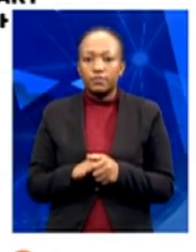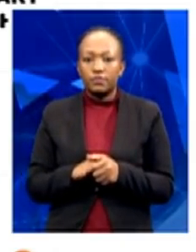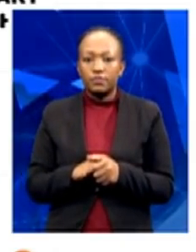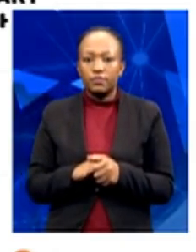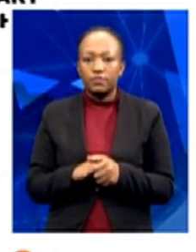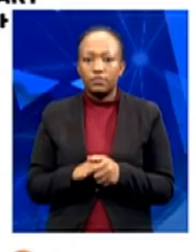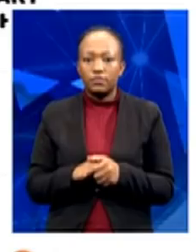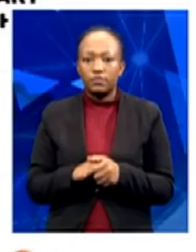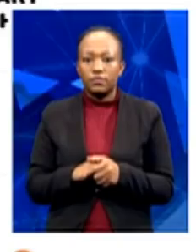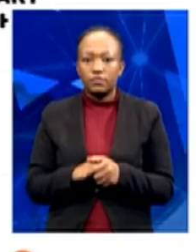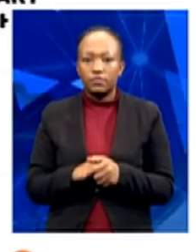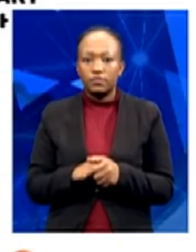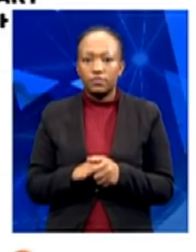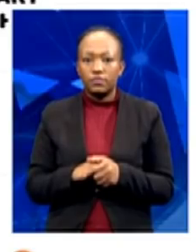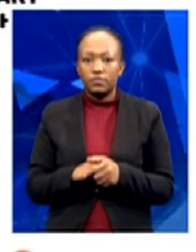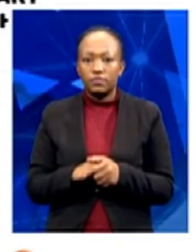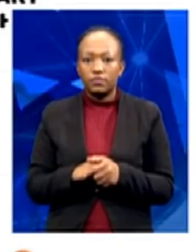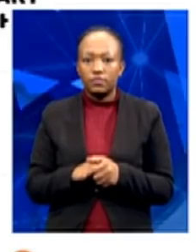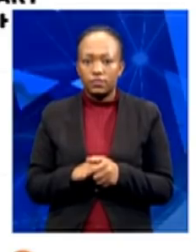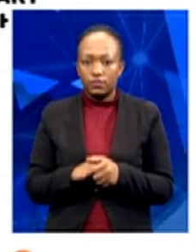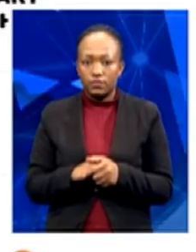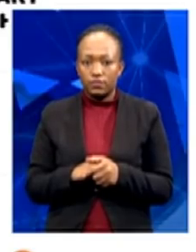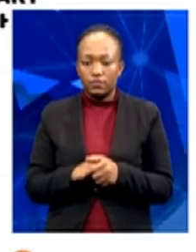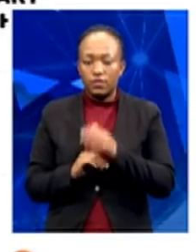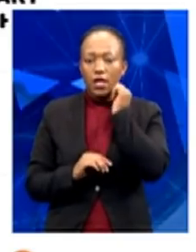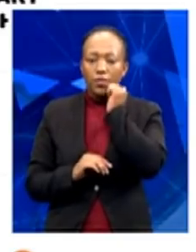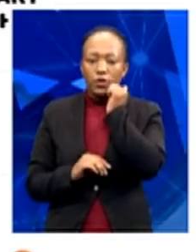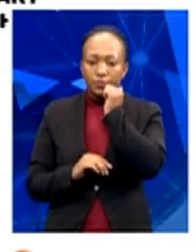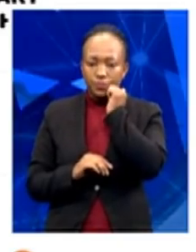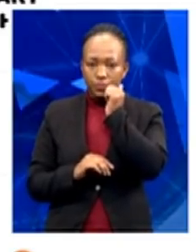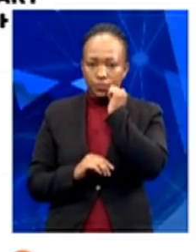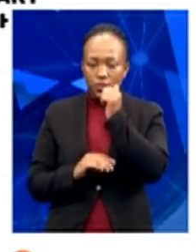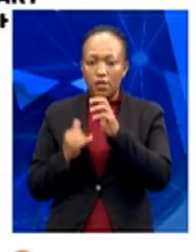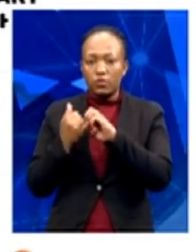My apologies. I'm trying to do screen.